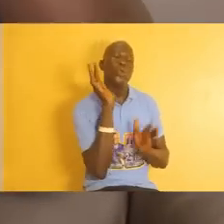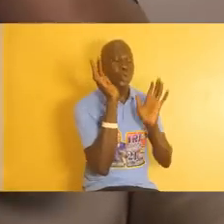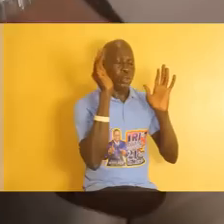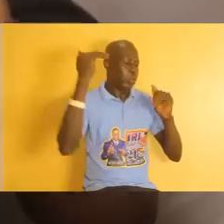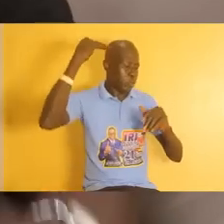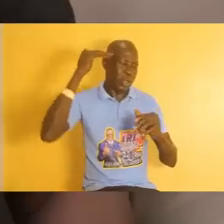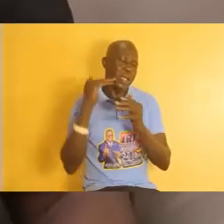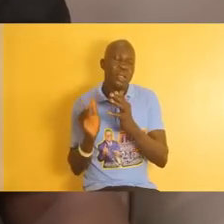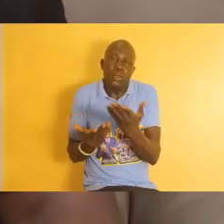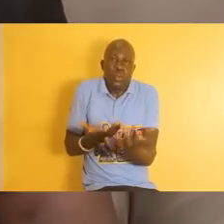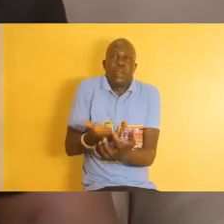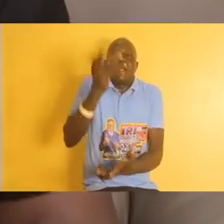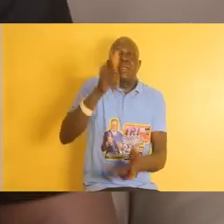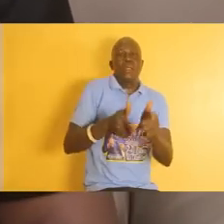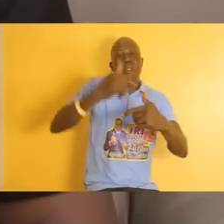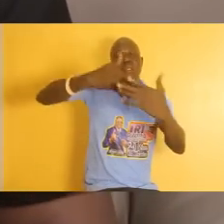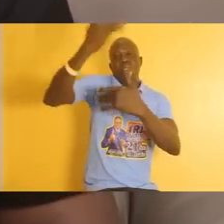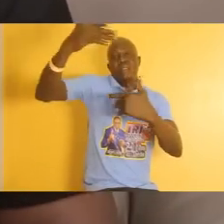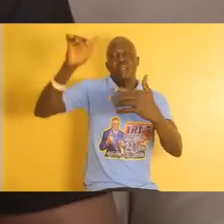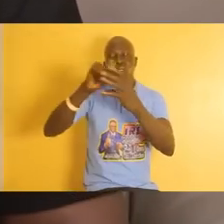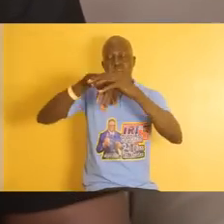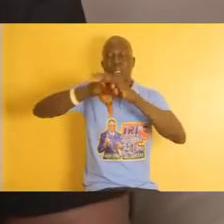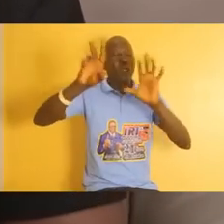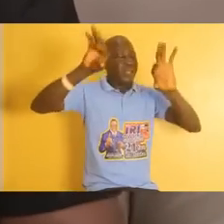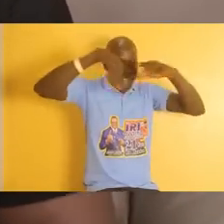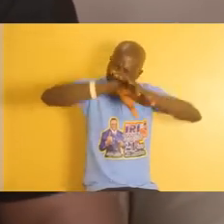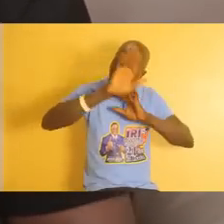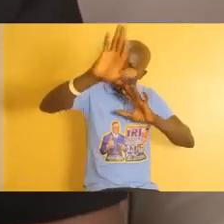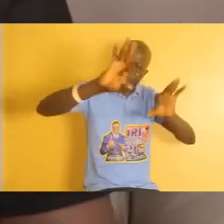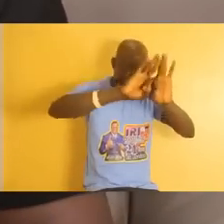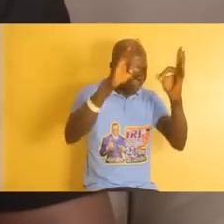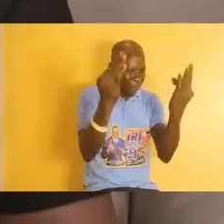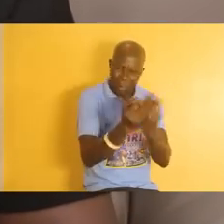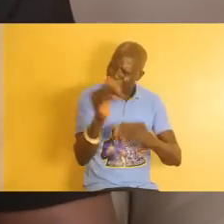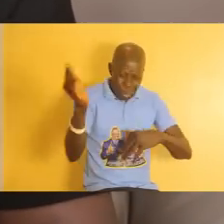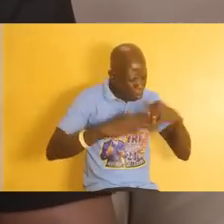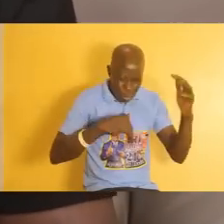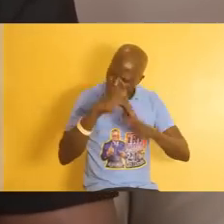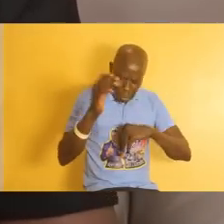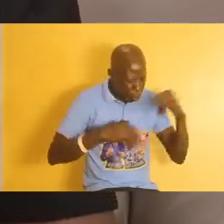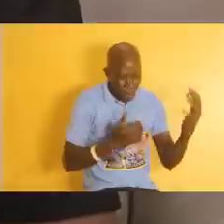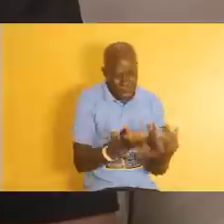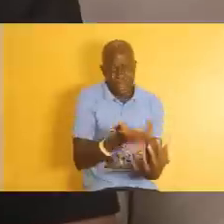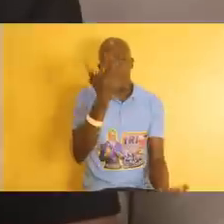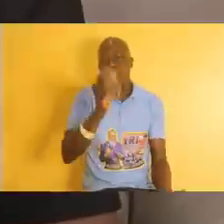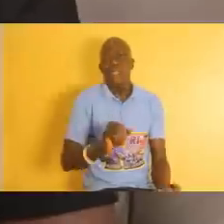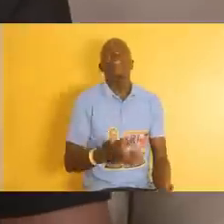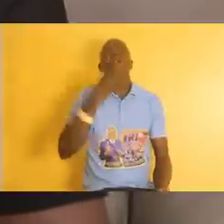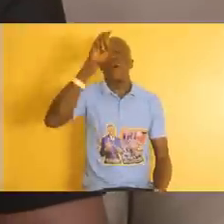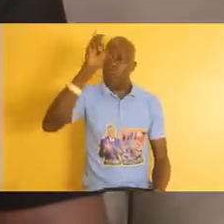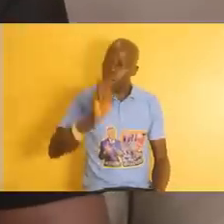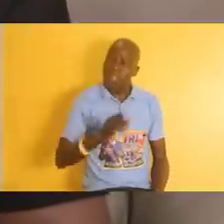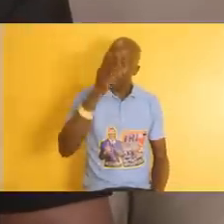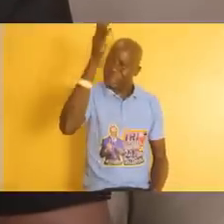Ní family yin. In your family. Kó mọ̀ sí ẹnikẹ́ni kan tó làmẹ́ láka. But there is no one that is rich. Àṣẹ kan wà nbẹ. There